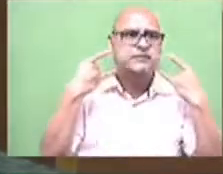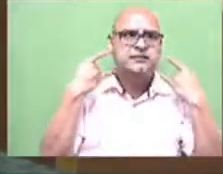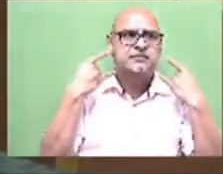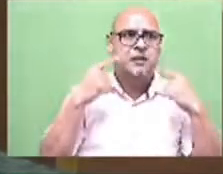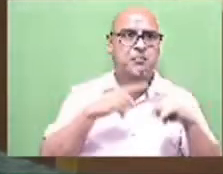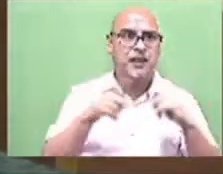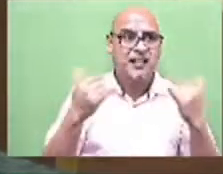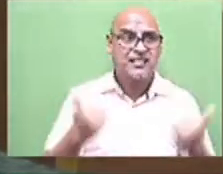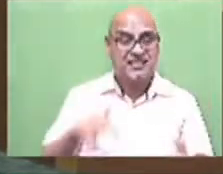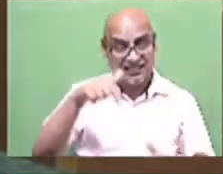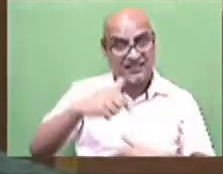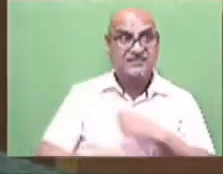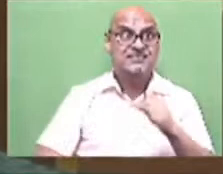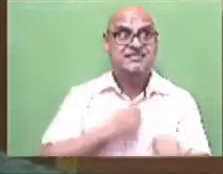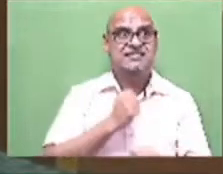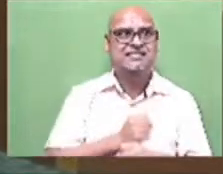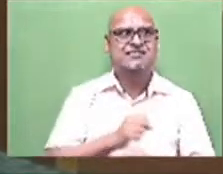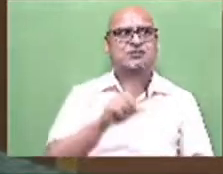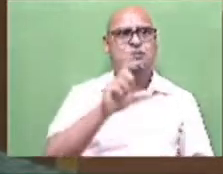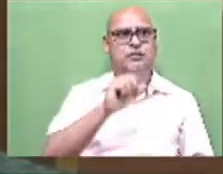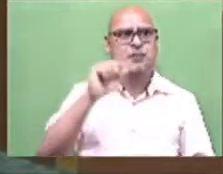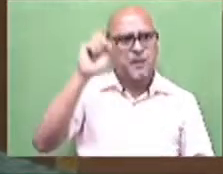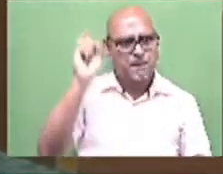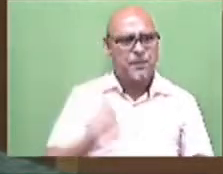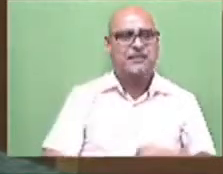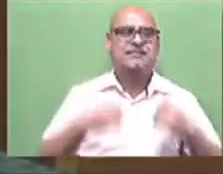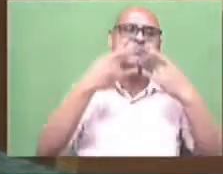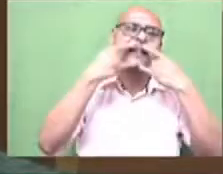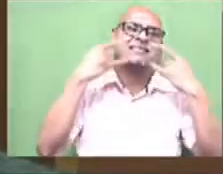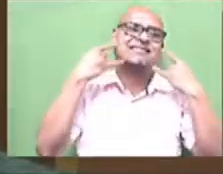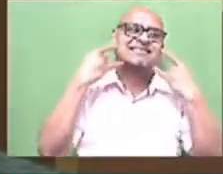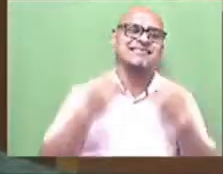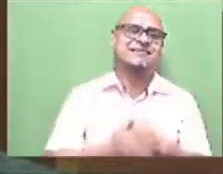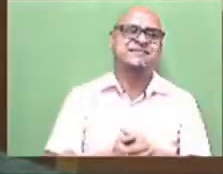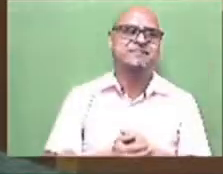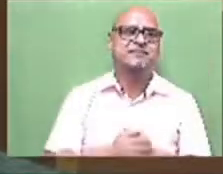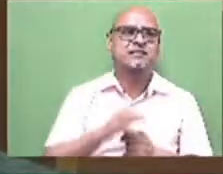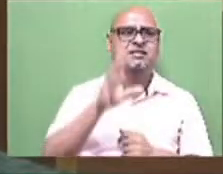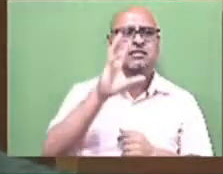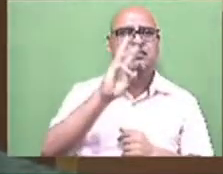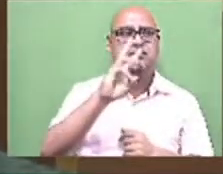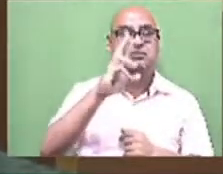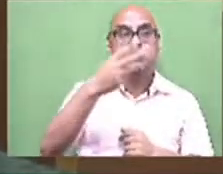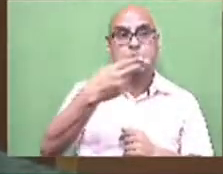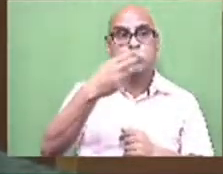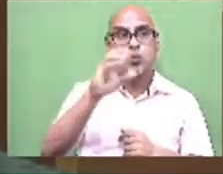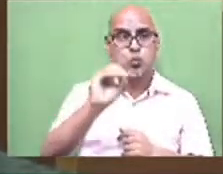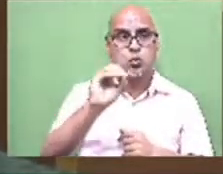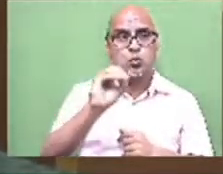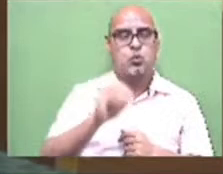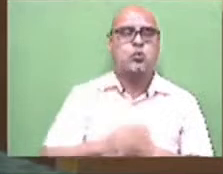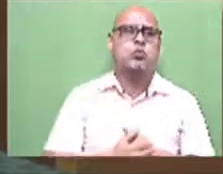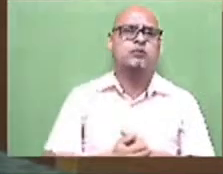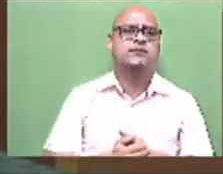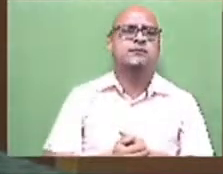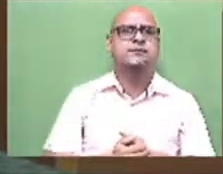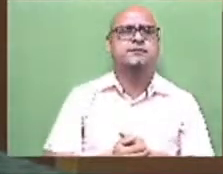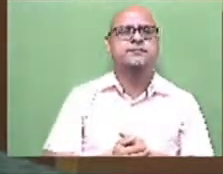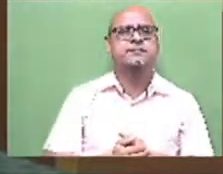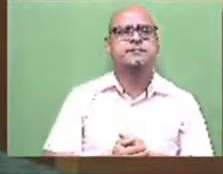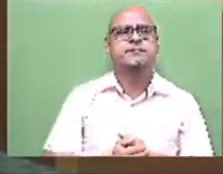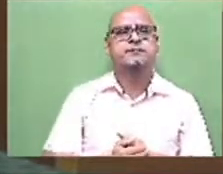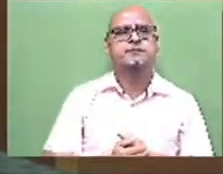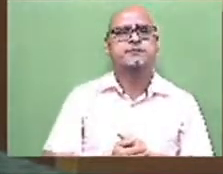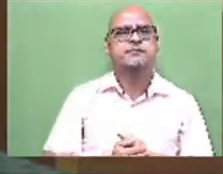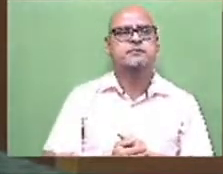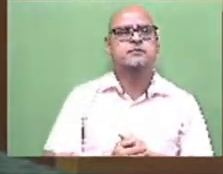people to wear masks, mandatory. And I agree with that. The WHO would have issued that edict on the 6th of June. And as I said,